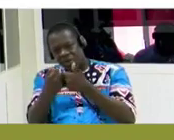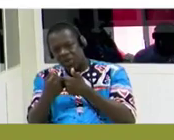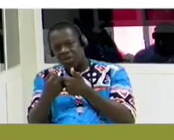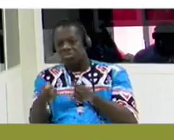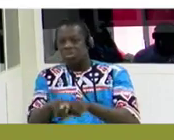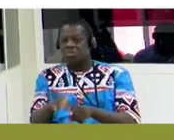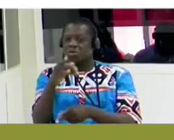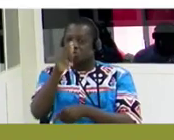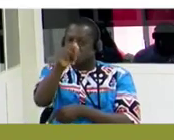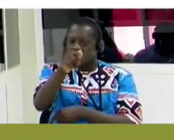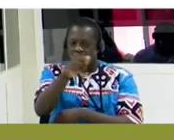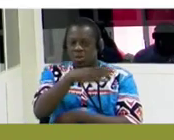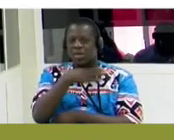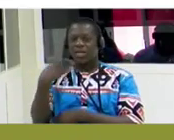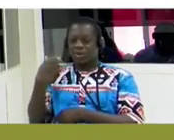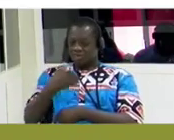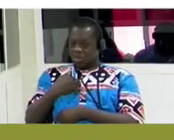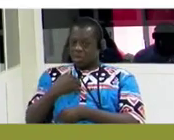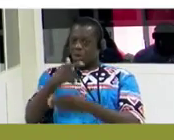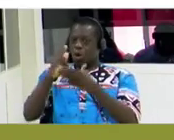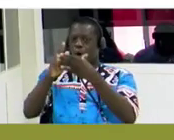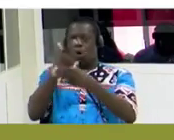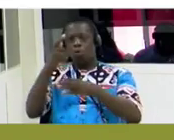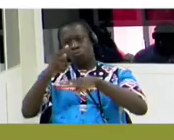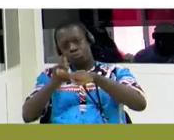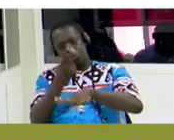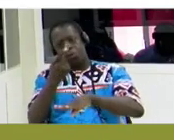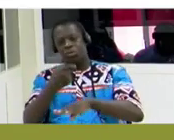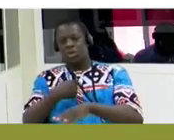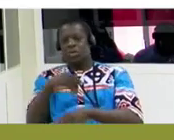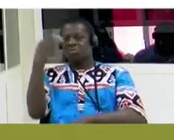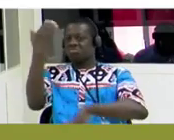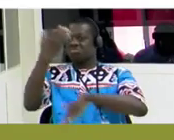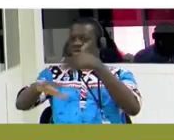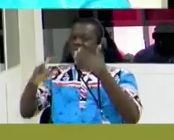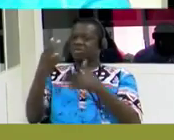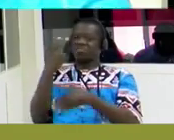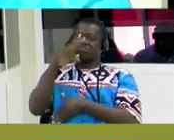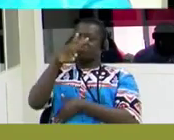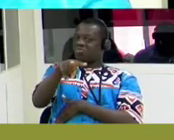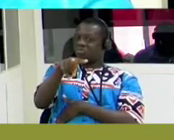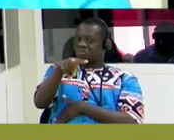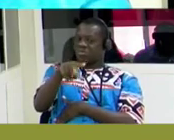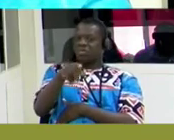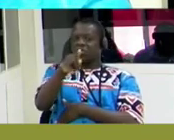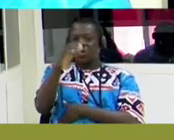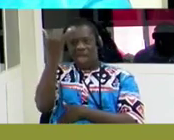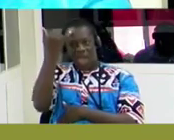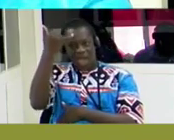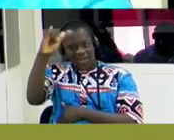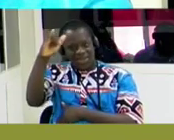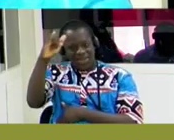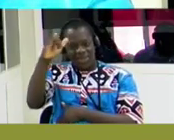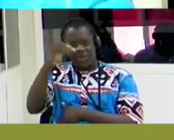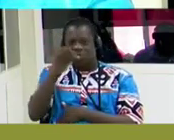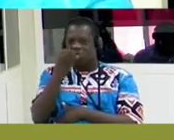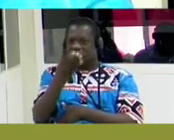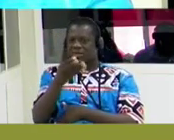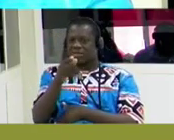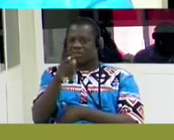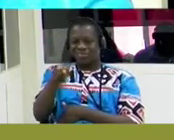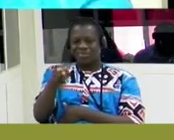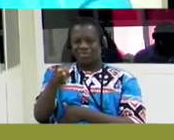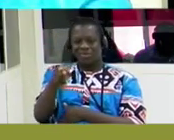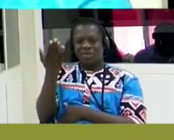wound me. But I'd never seen that. So you're suggesting that the casualty was